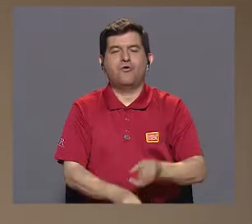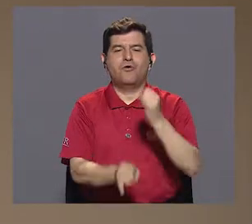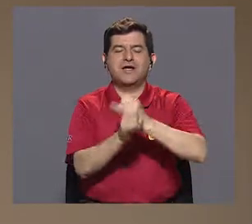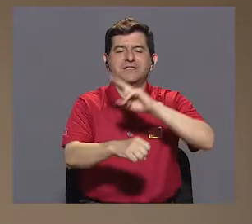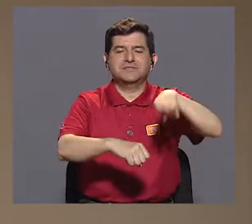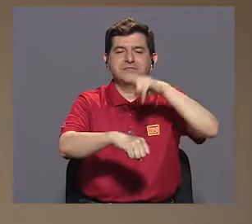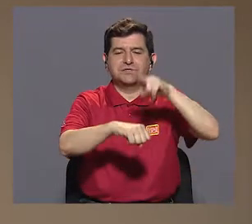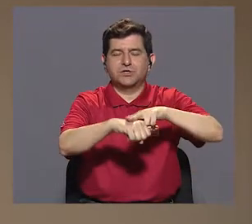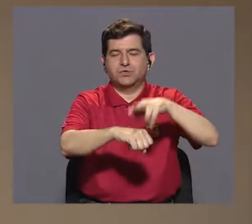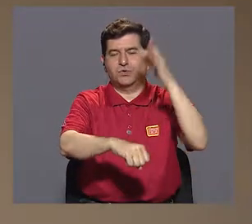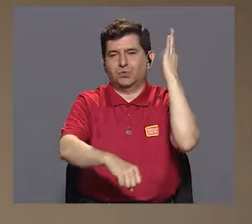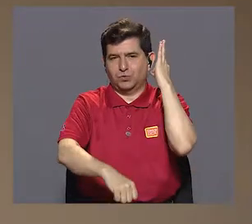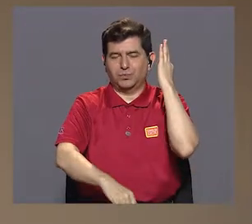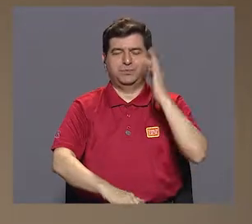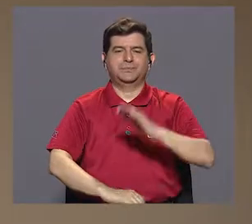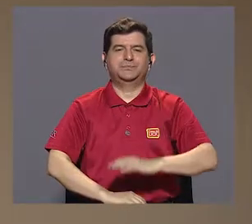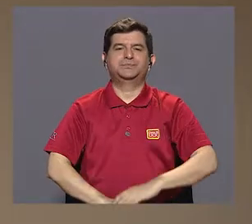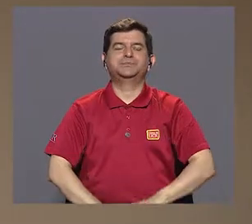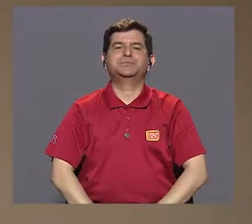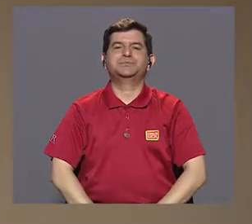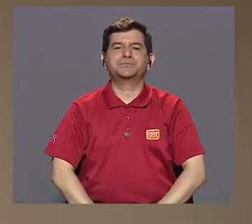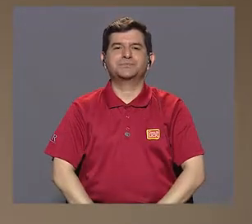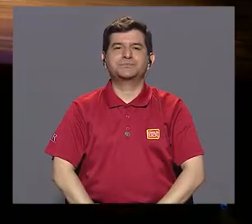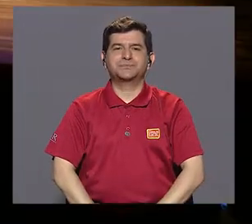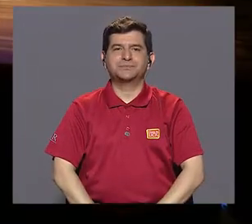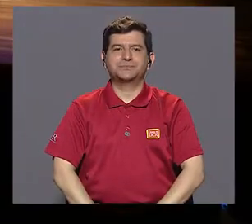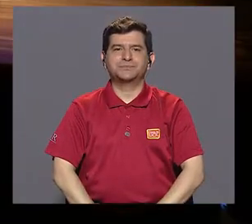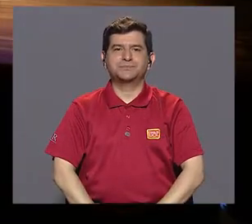trabajo en el Instituto Nacional de las Mujeres.